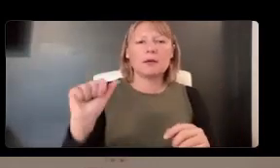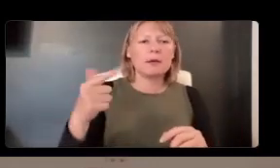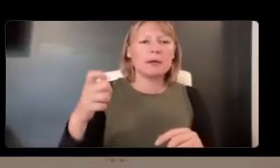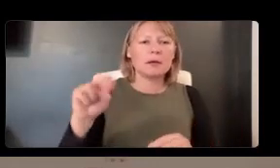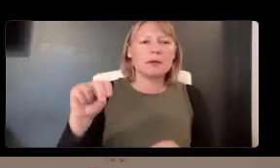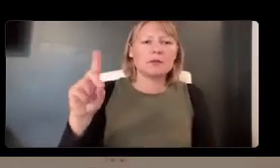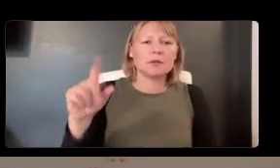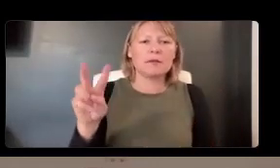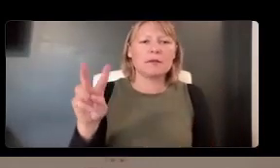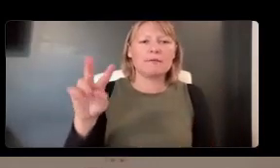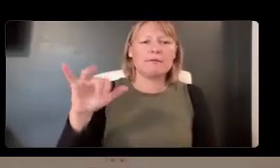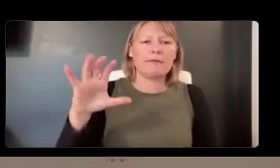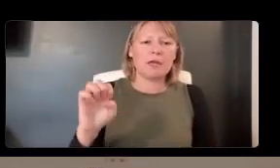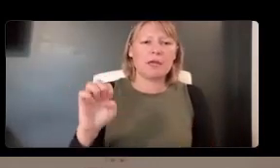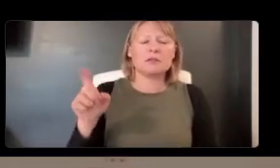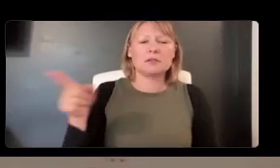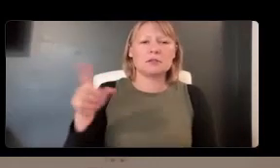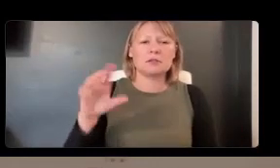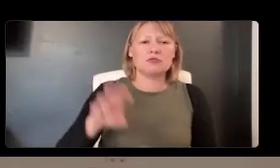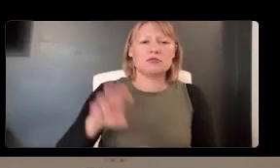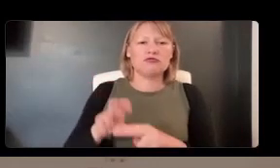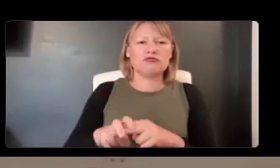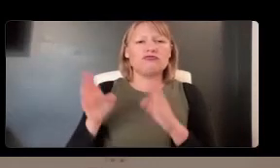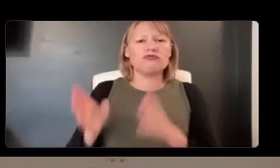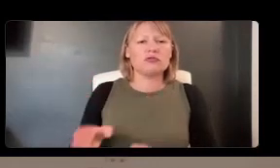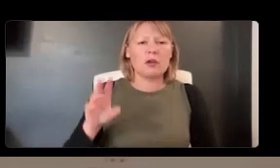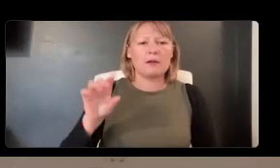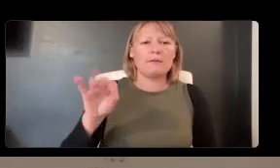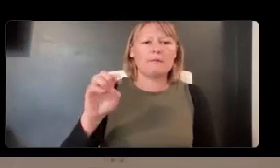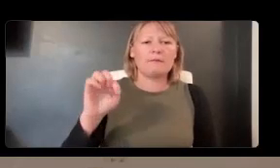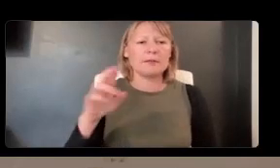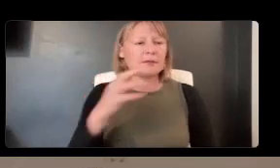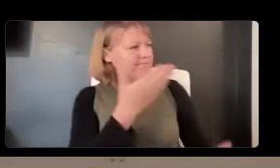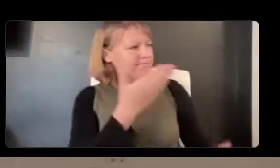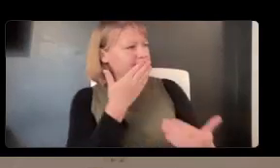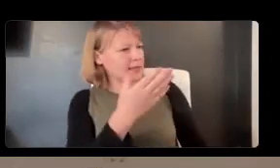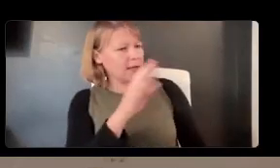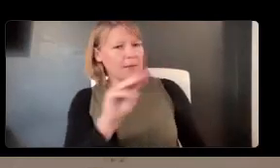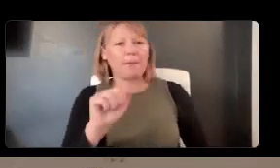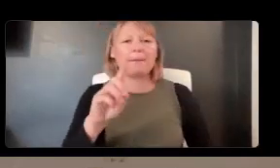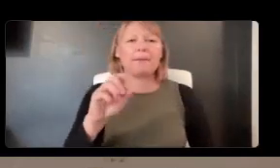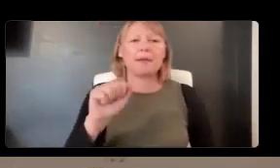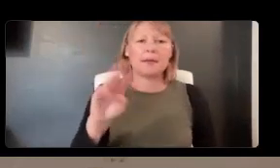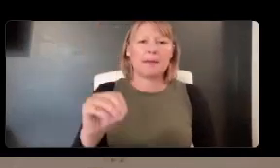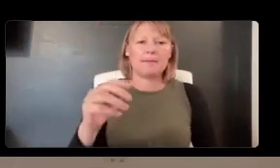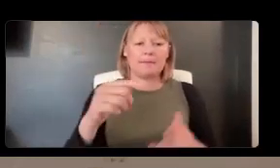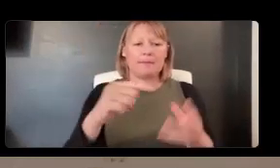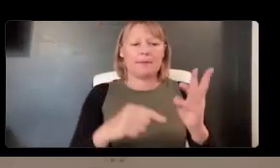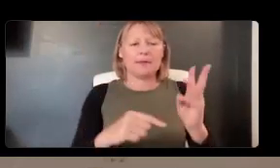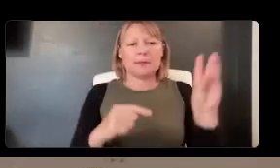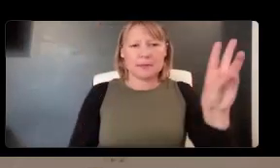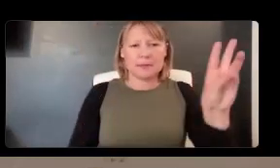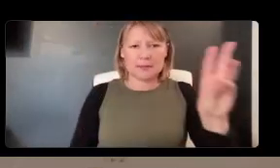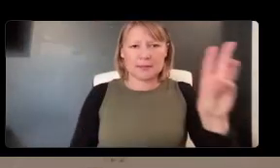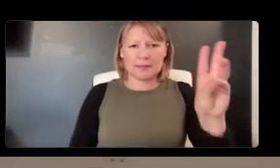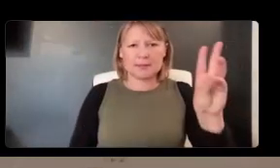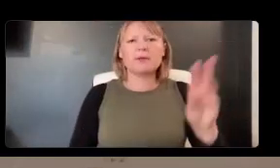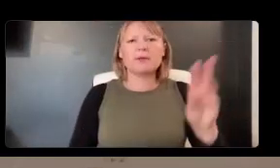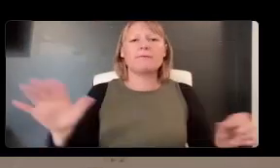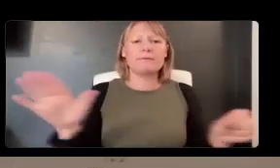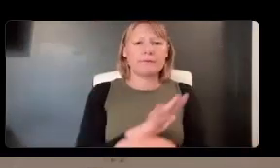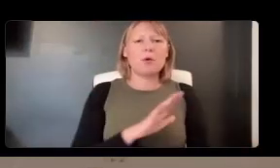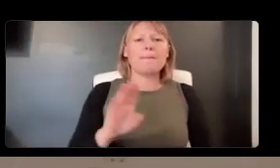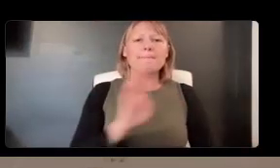to Vice Chair Frida Foster. Thank you, Madam Chair. For the cases listed in item 6 on your agenda, it's been recommended that full board review